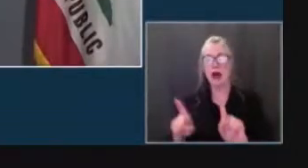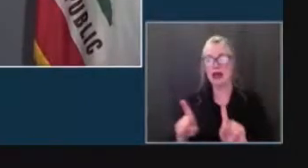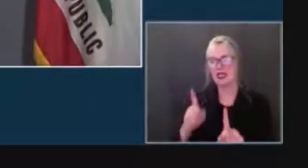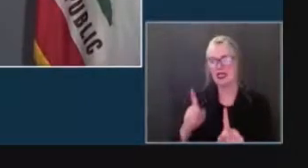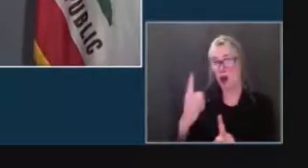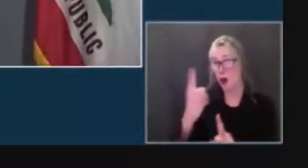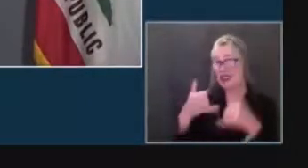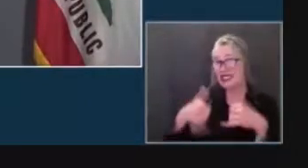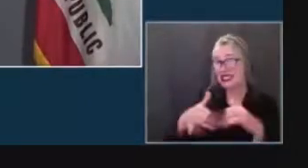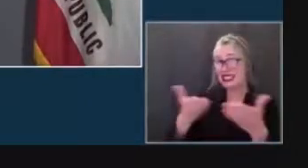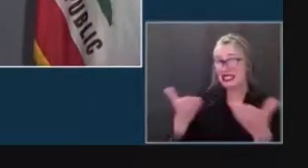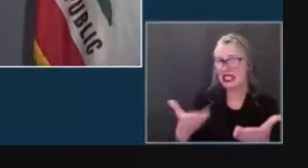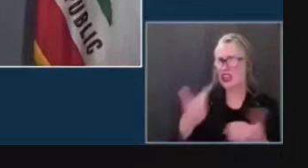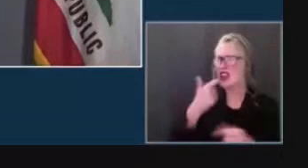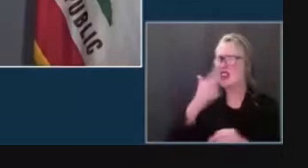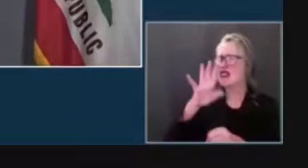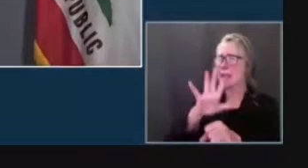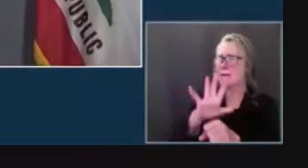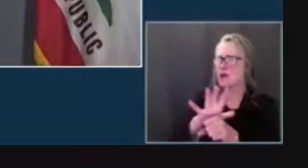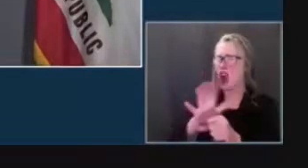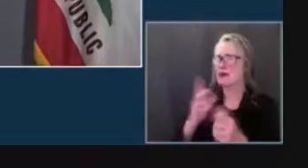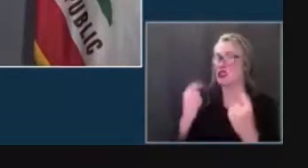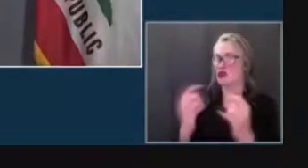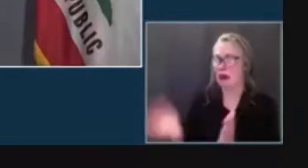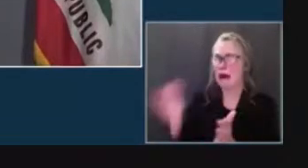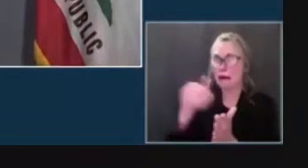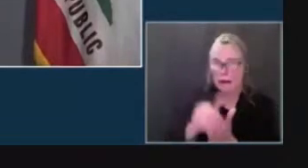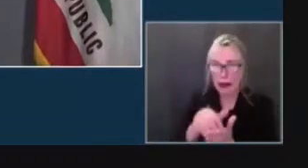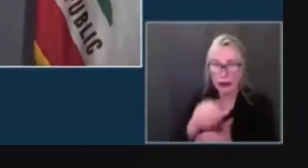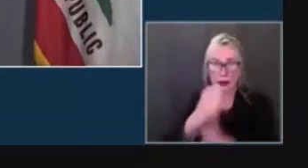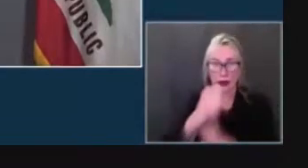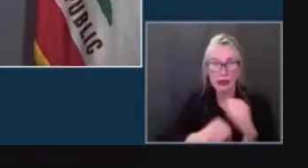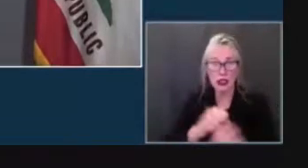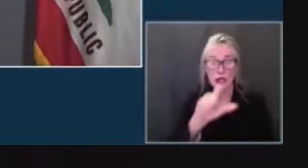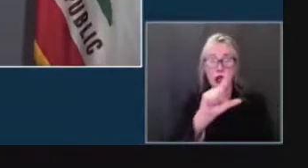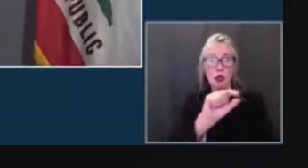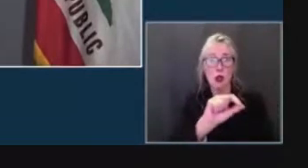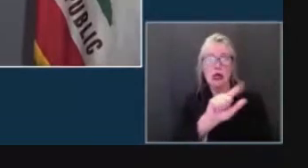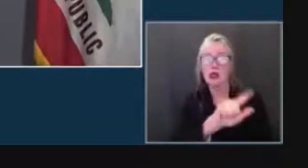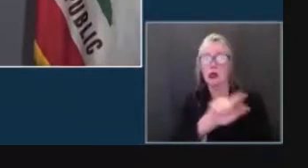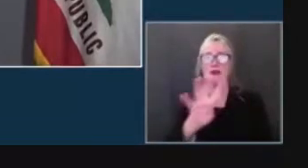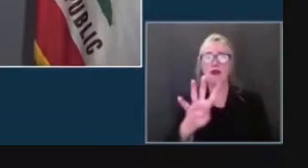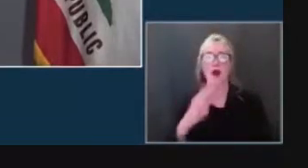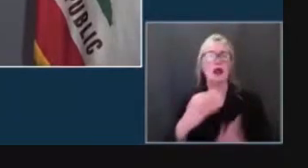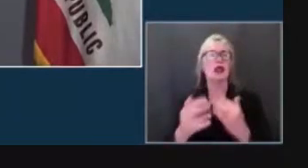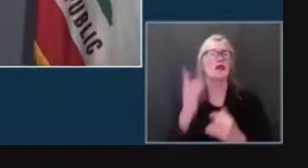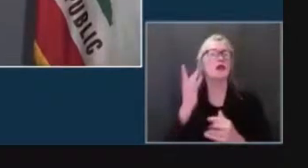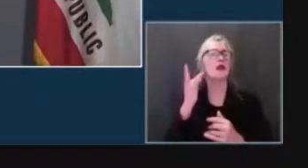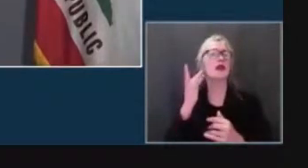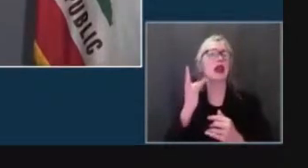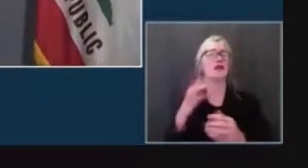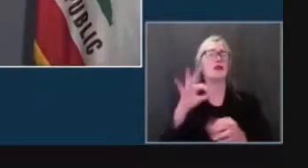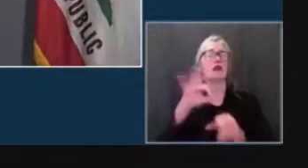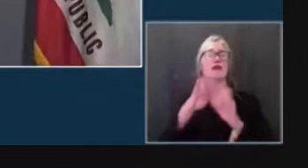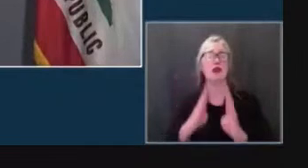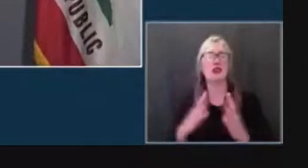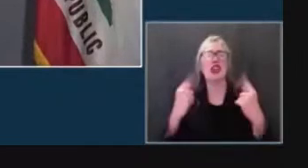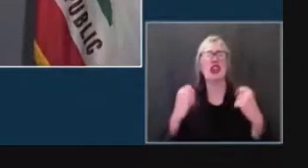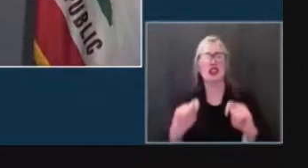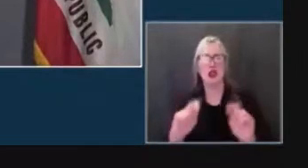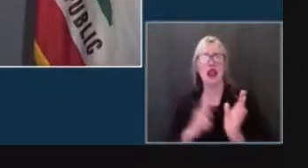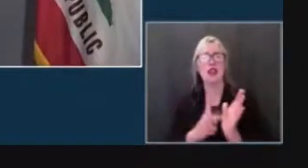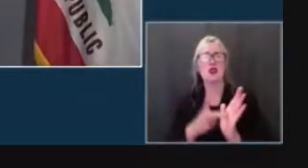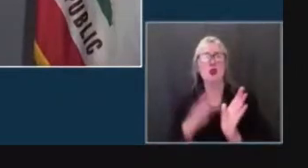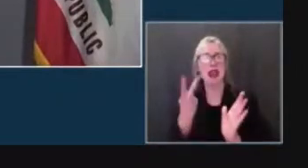they promised to bring it back in 2024. Even though California voters have soundly defeated vouchers initiatives twice,